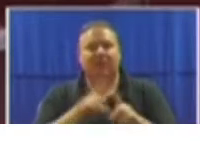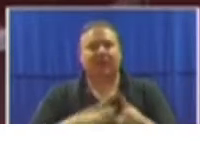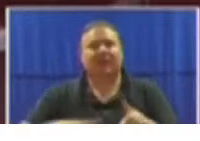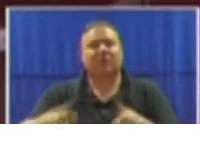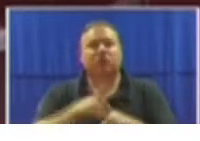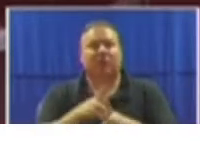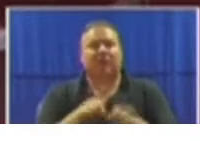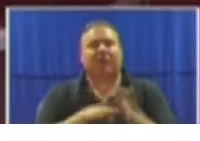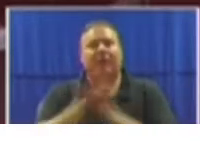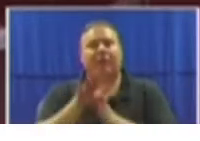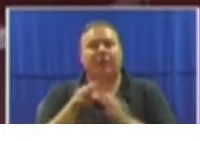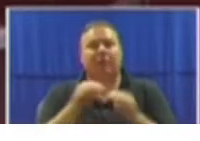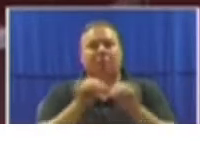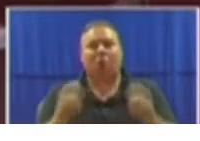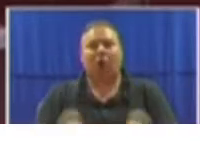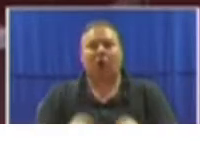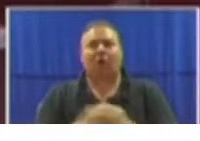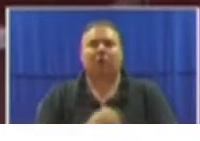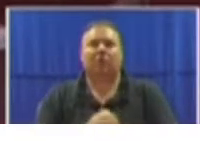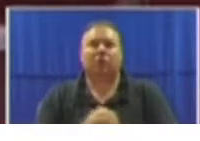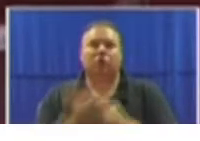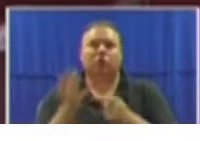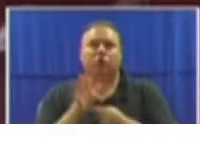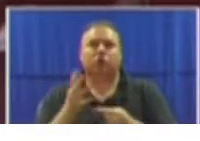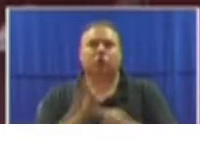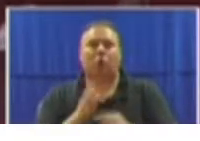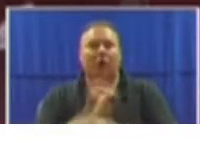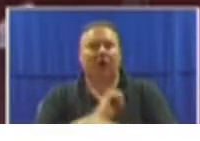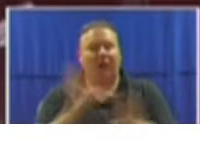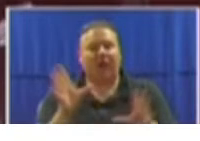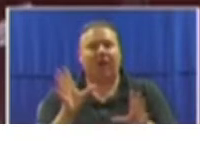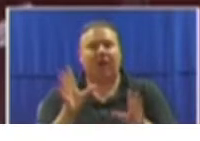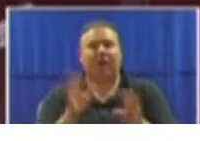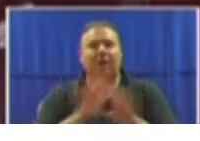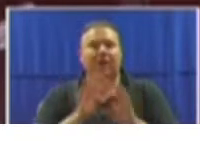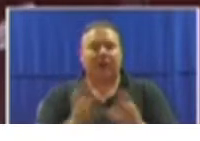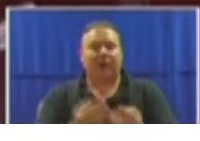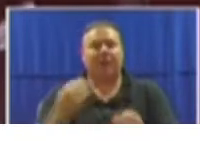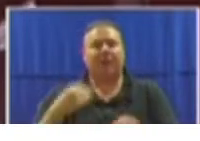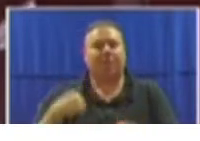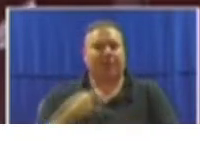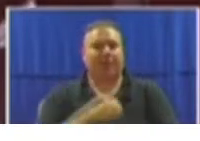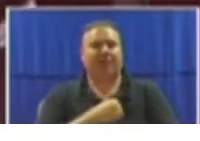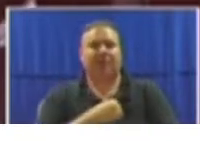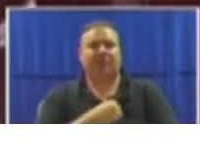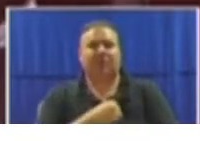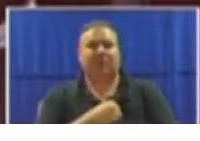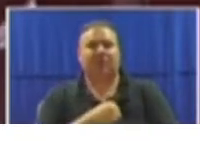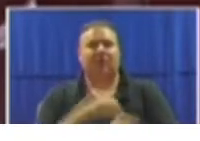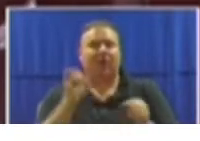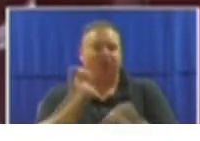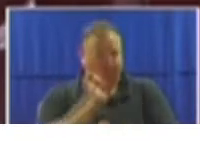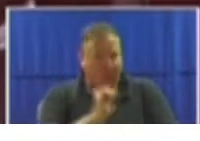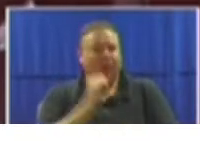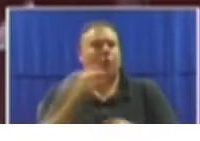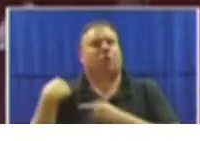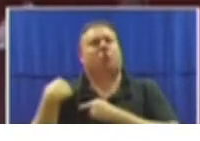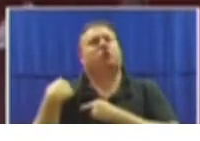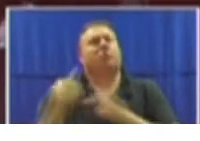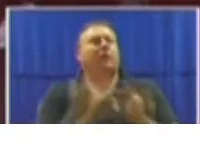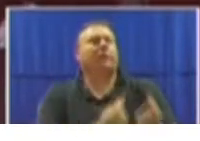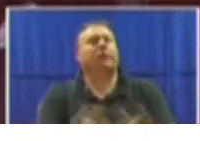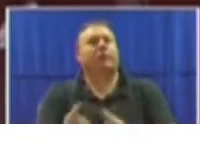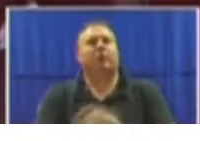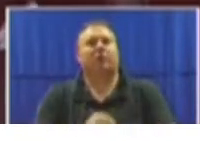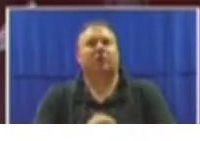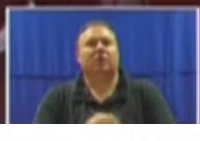model is a clear sign of cabinet members busy executing their mandates. So we